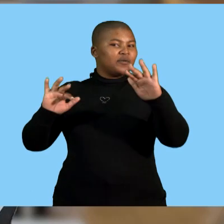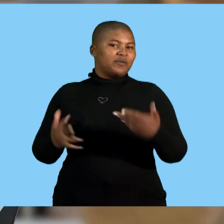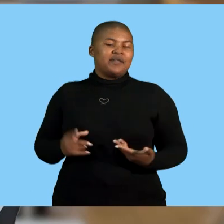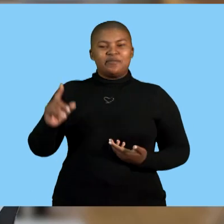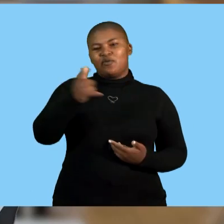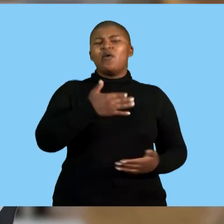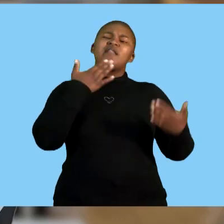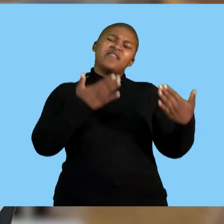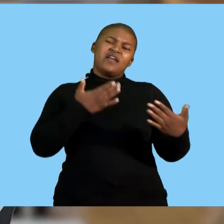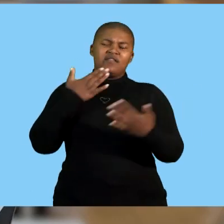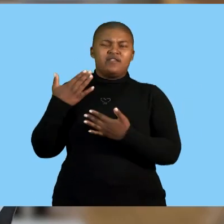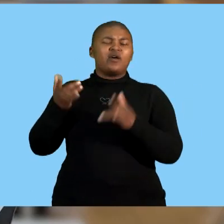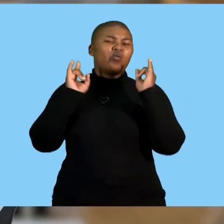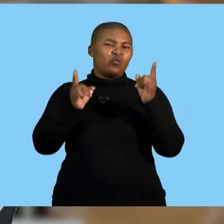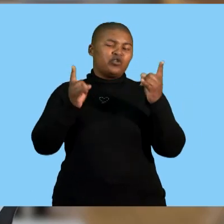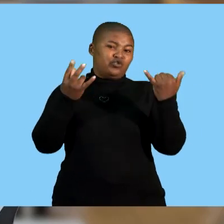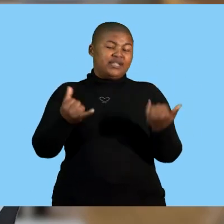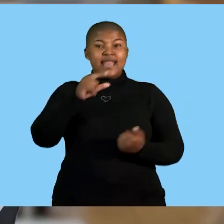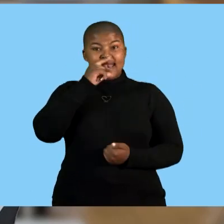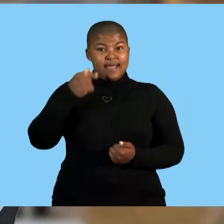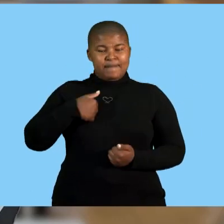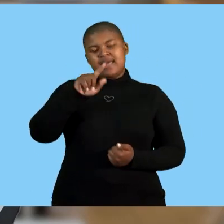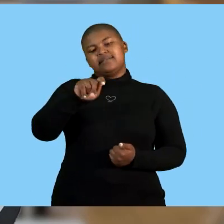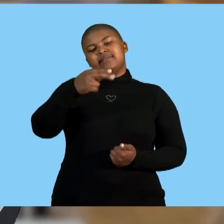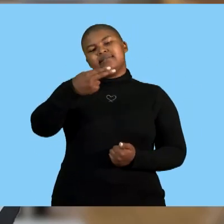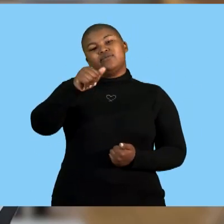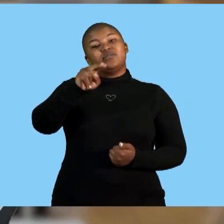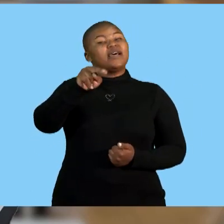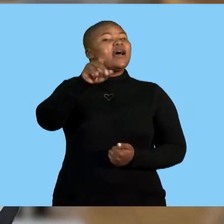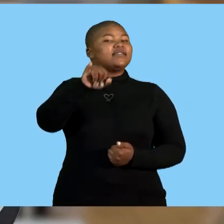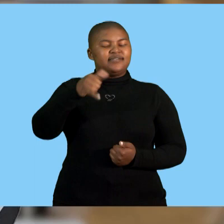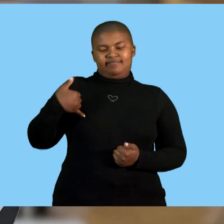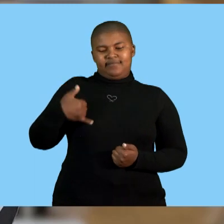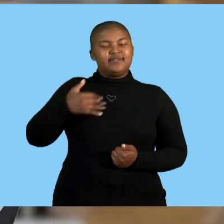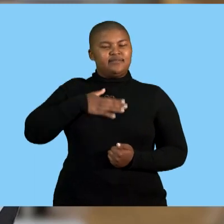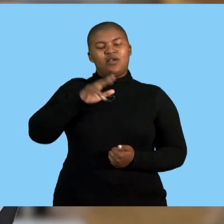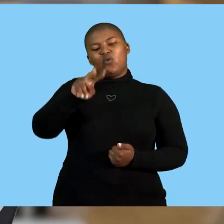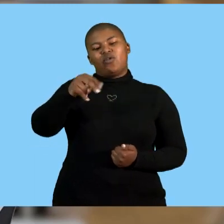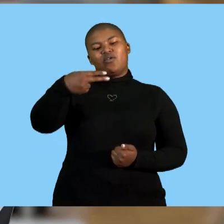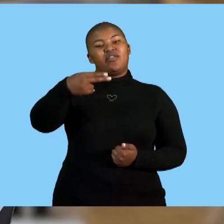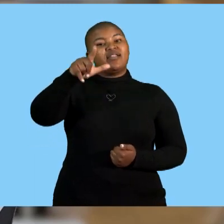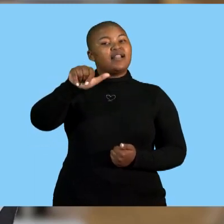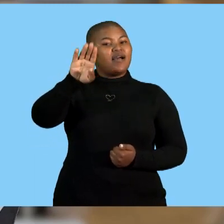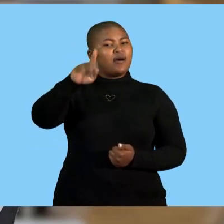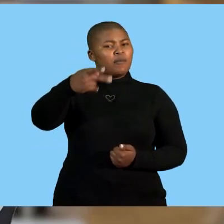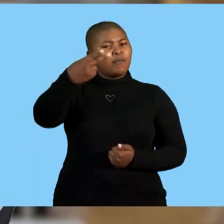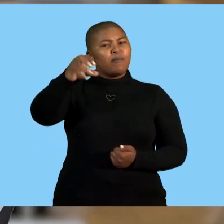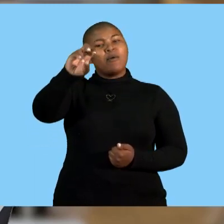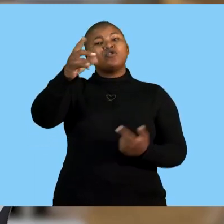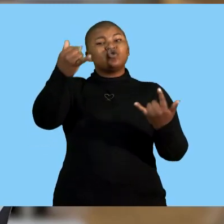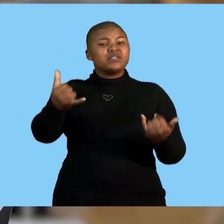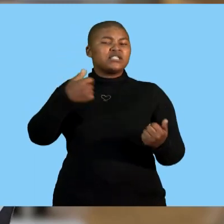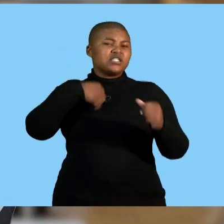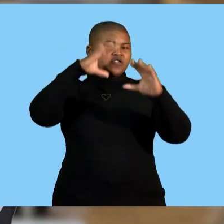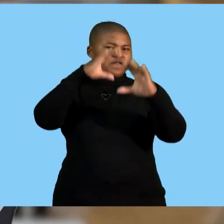Welcome everyone and thank you for joining me. My name is Tandin Tlapo and today we are looking at data handling, whereby